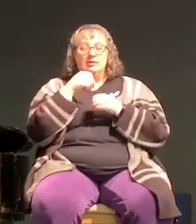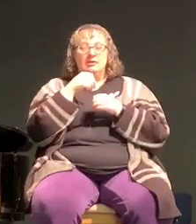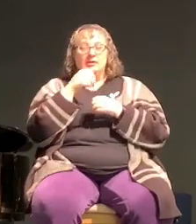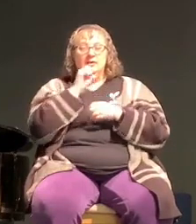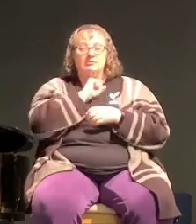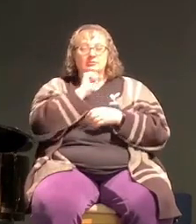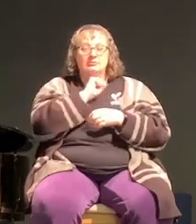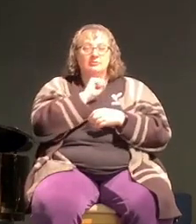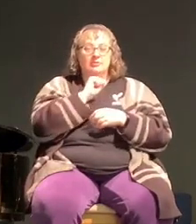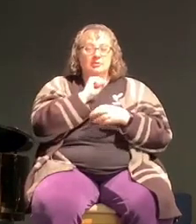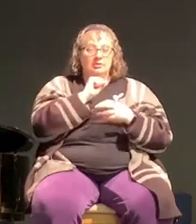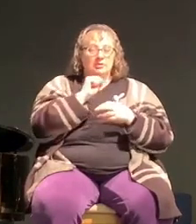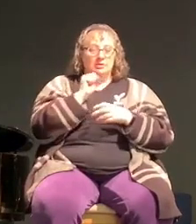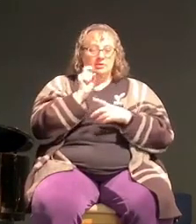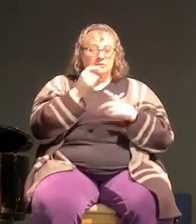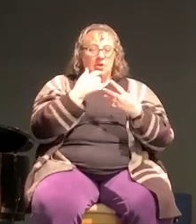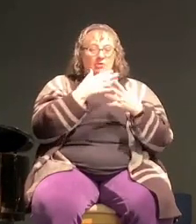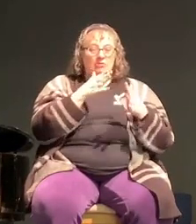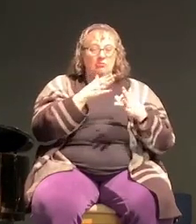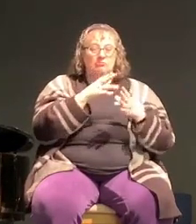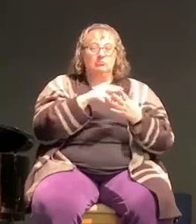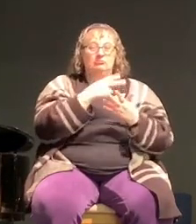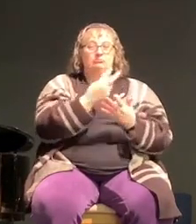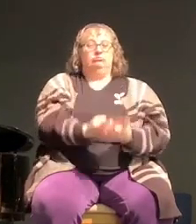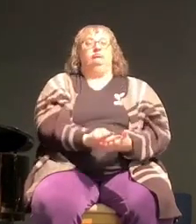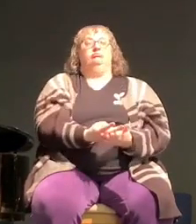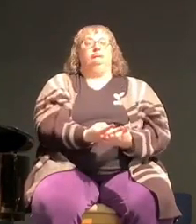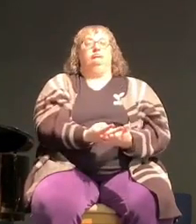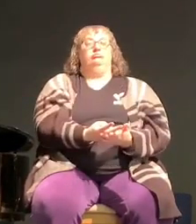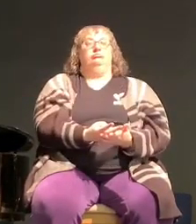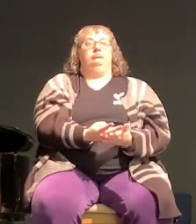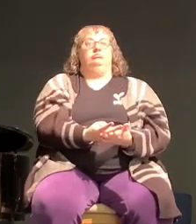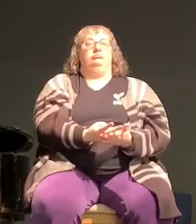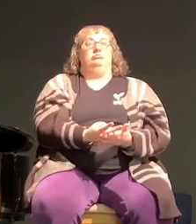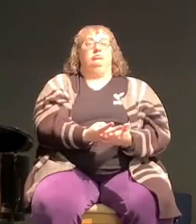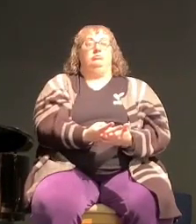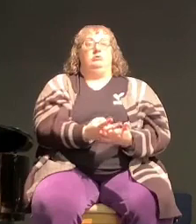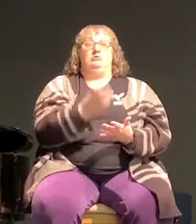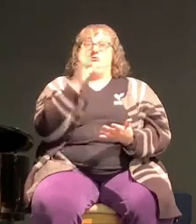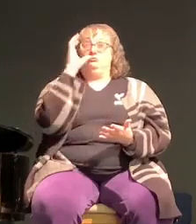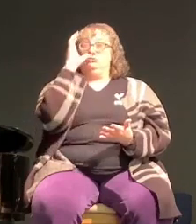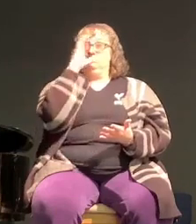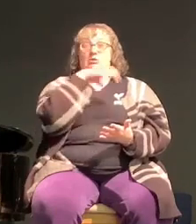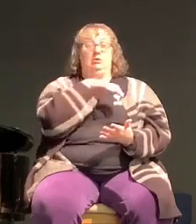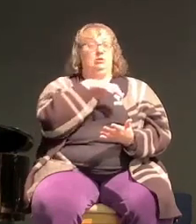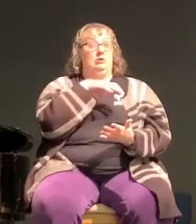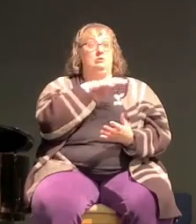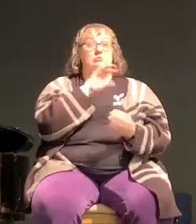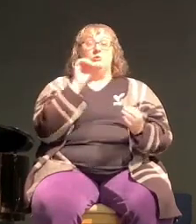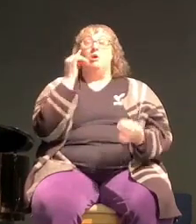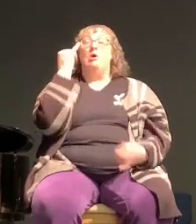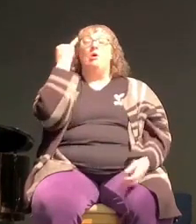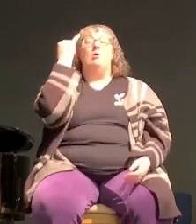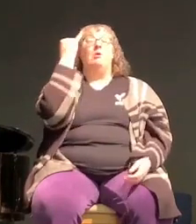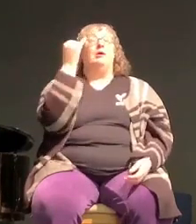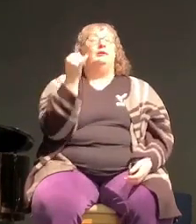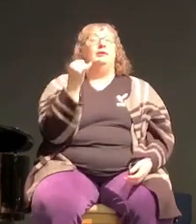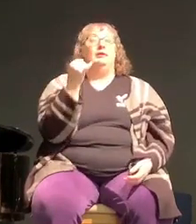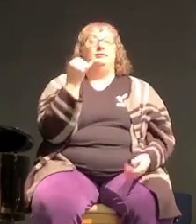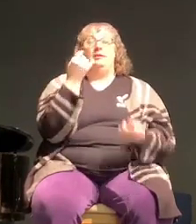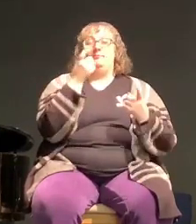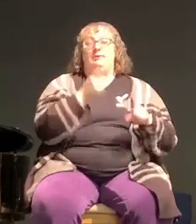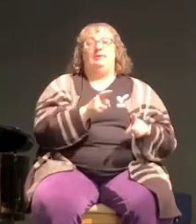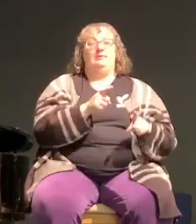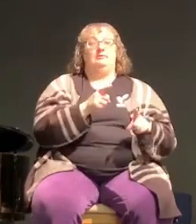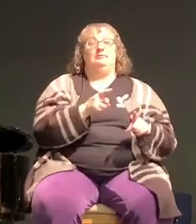And we were in our room. She just passed out. It was the strangest thing. We had no idea what was going